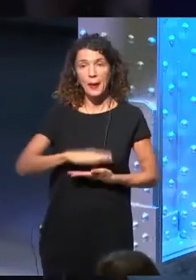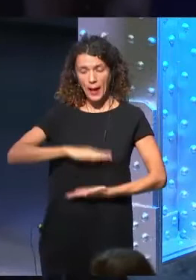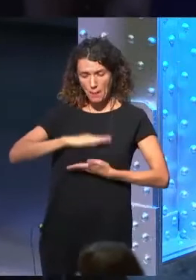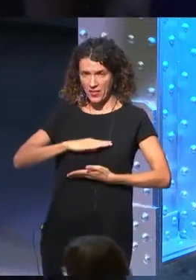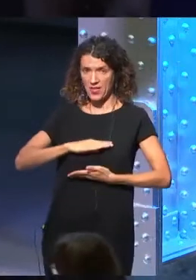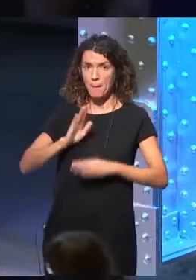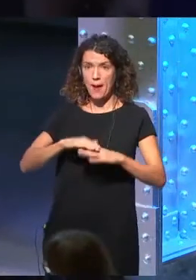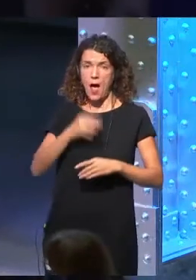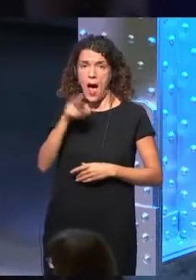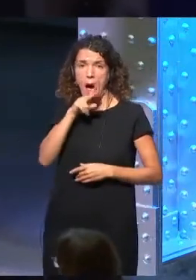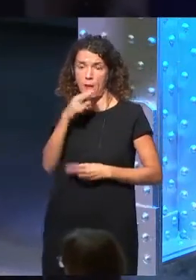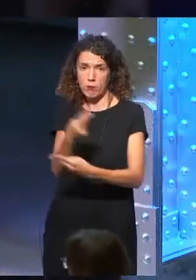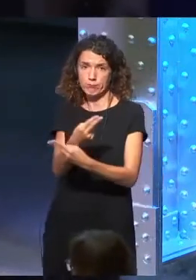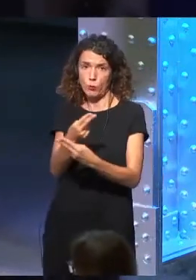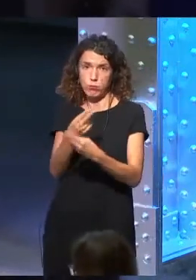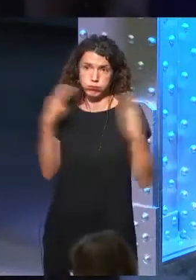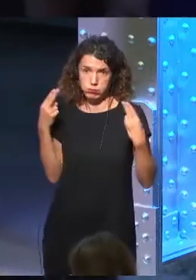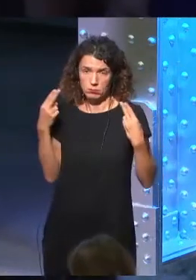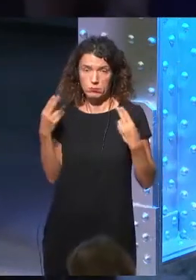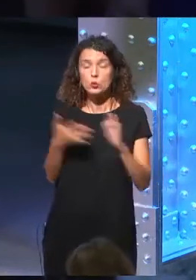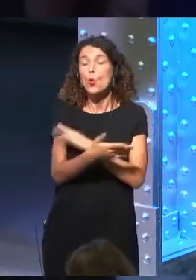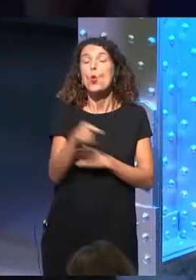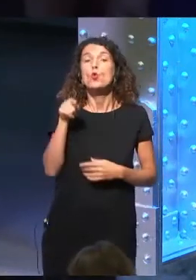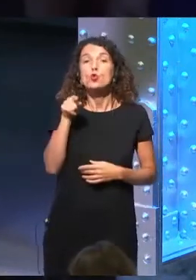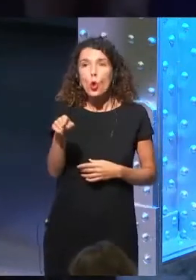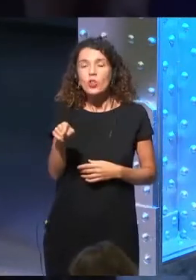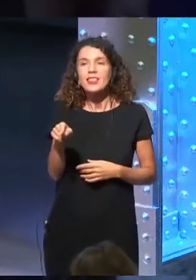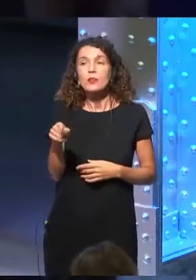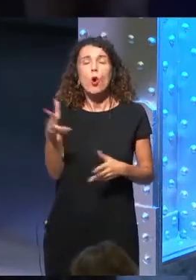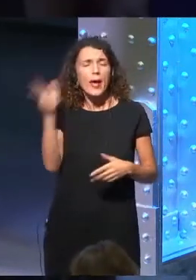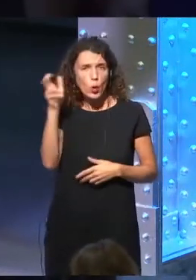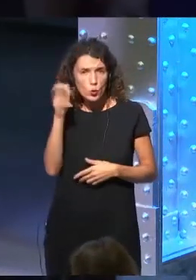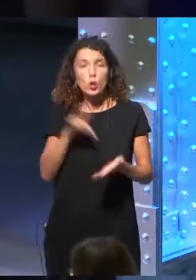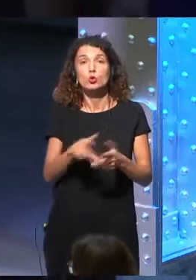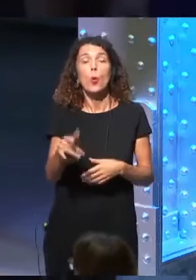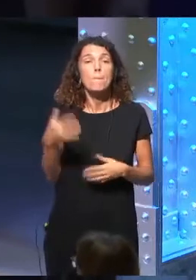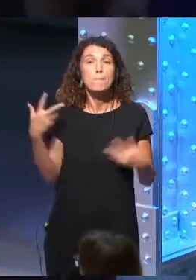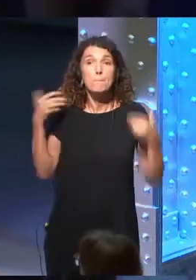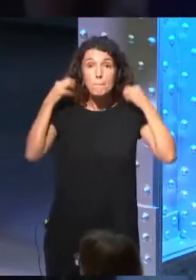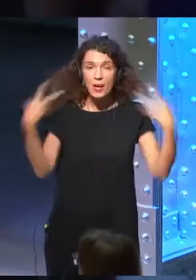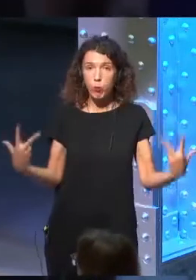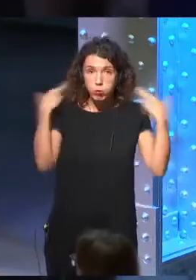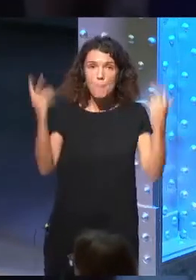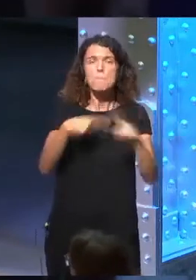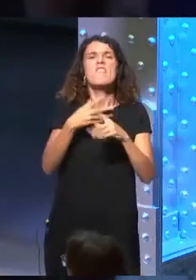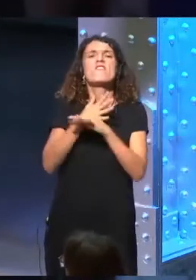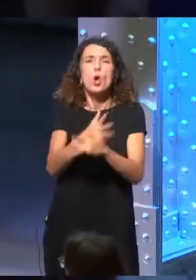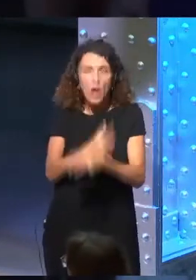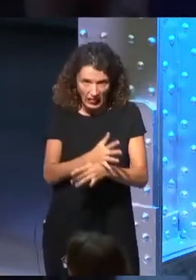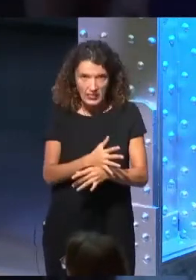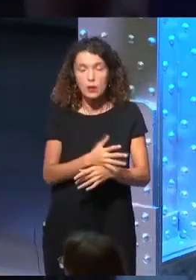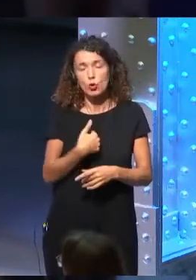tweet once which said, "I'm going to cut off your head and rape it." Right? I mean, mad,